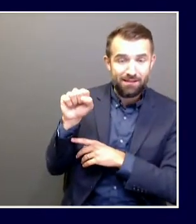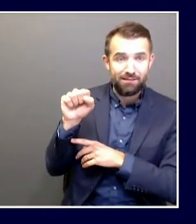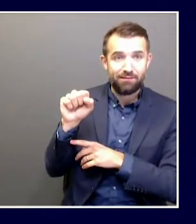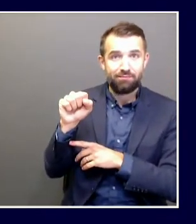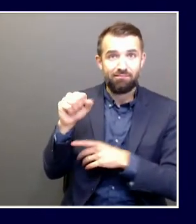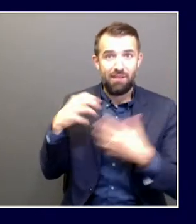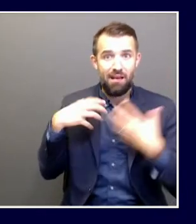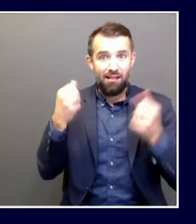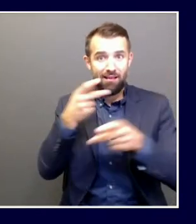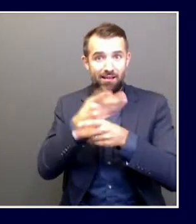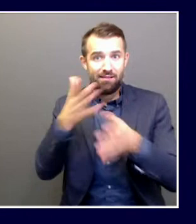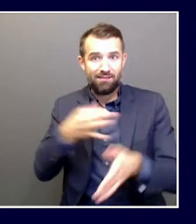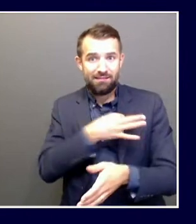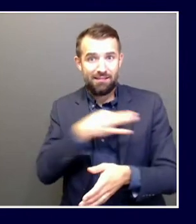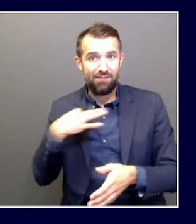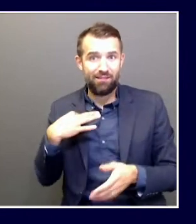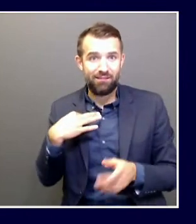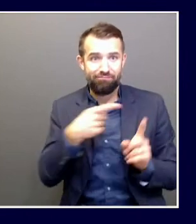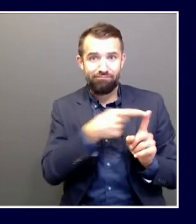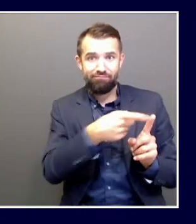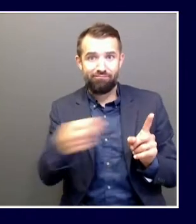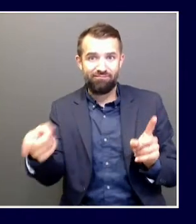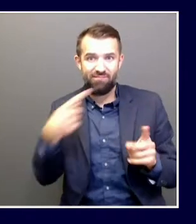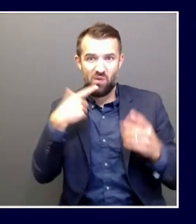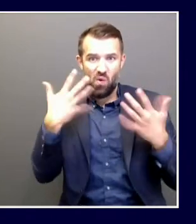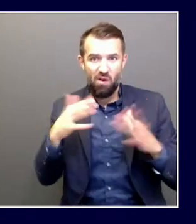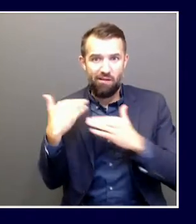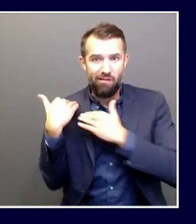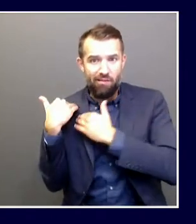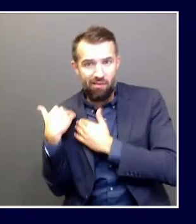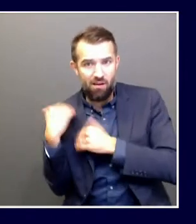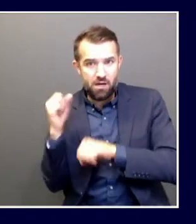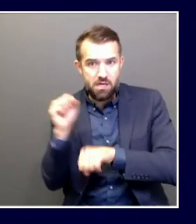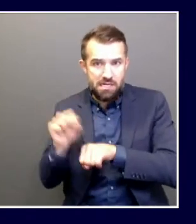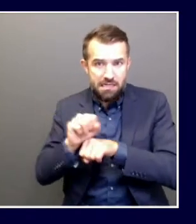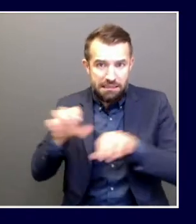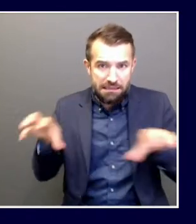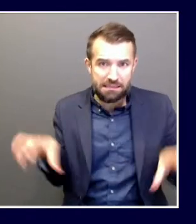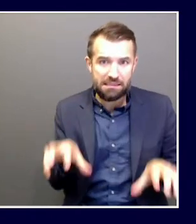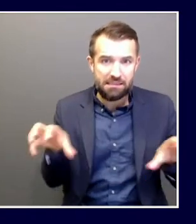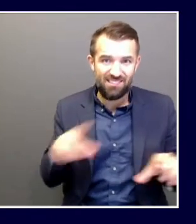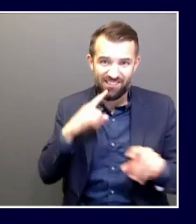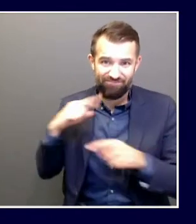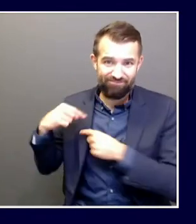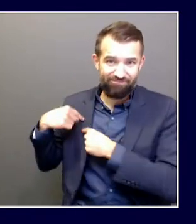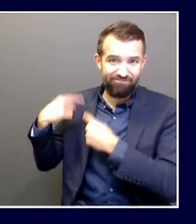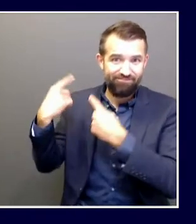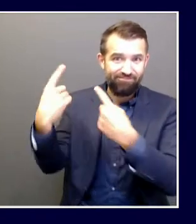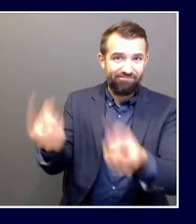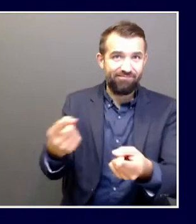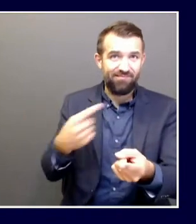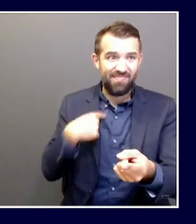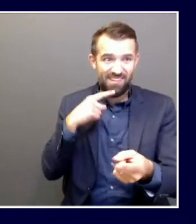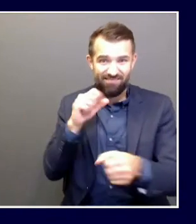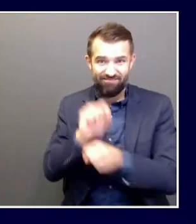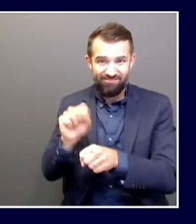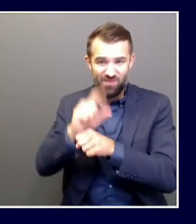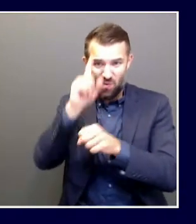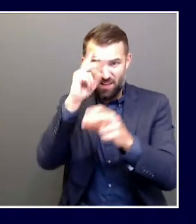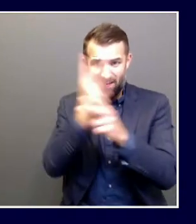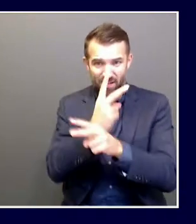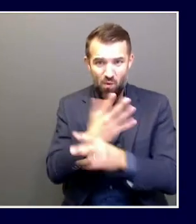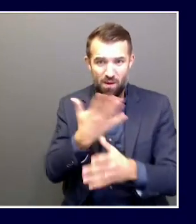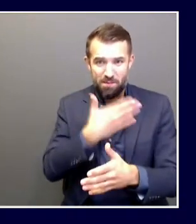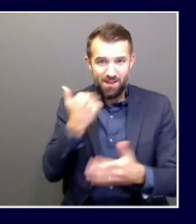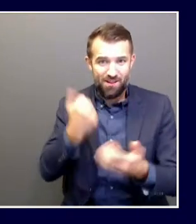those organizations. We've been working around the clock to figure out what type of supports that we can offer to them via, different